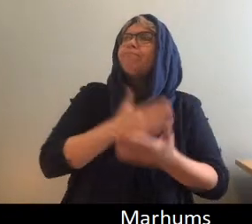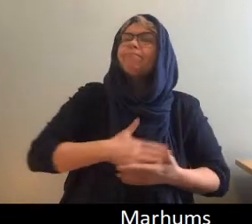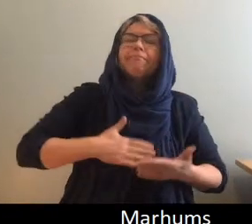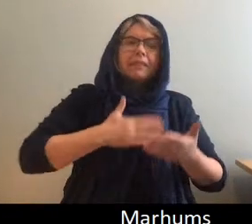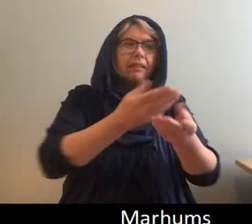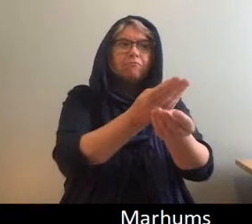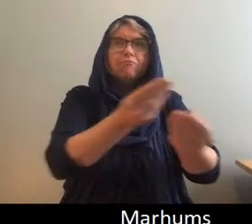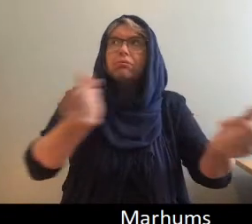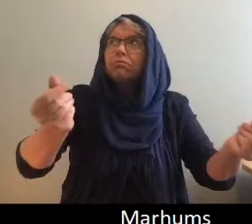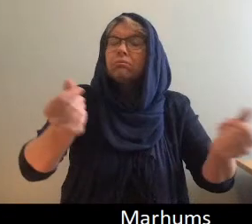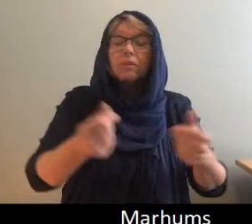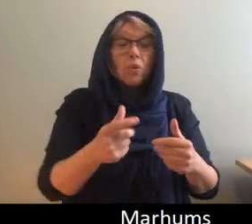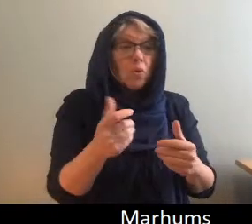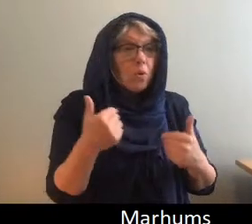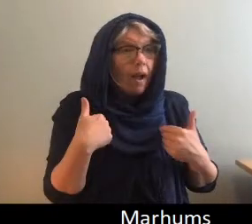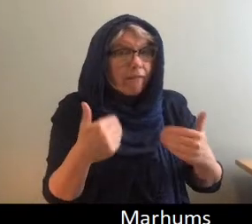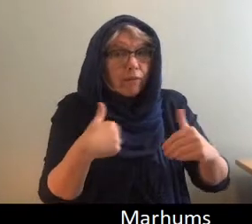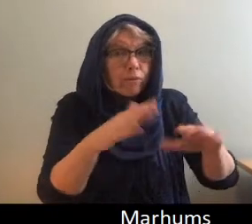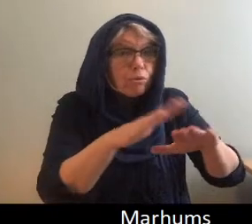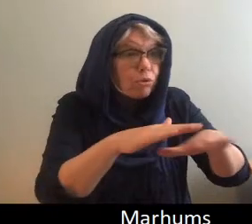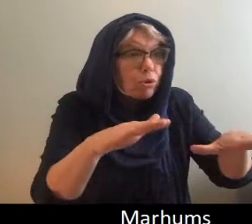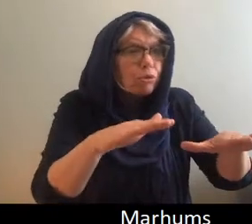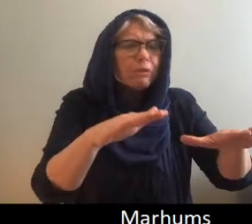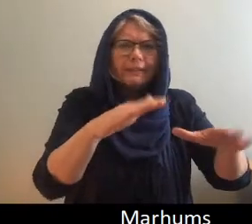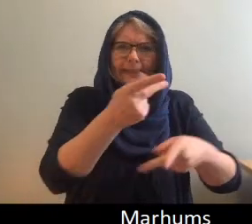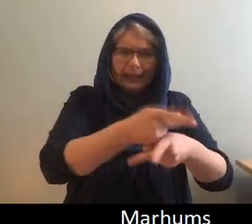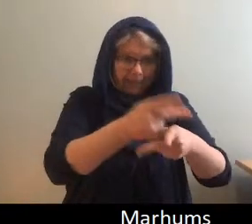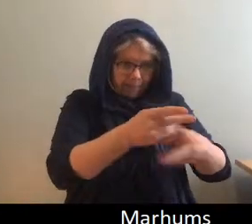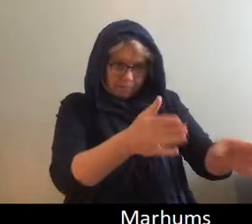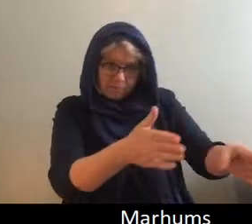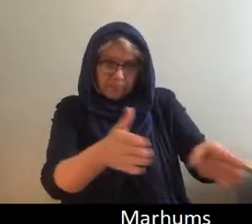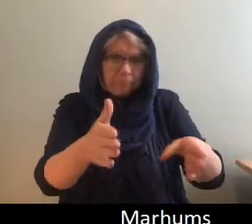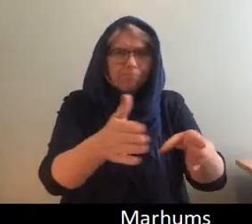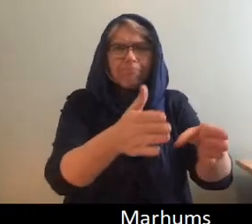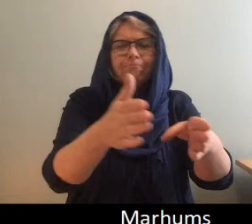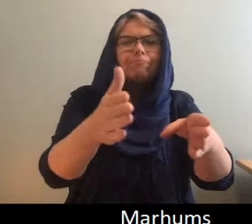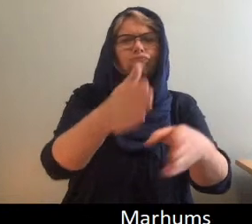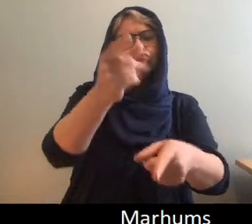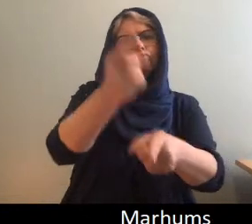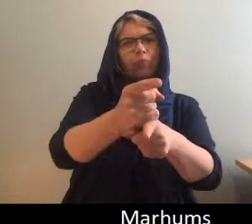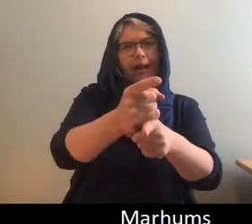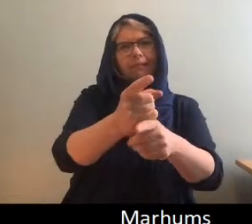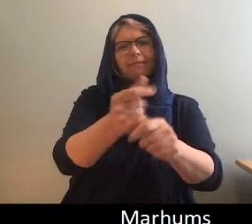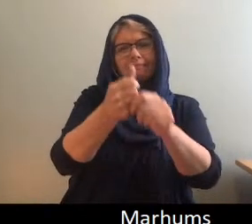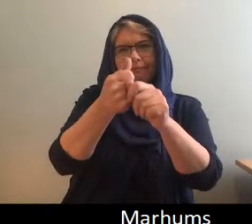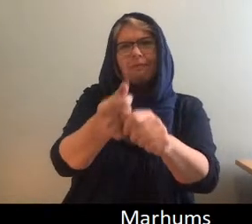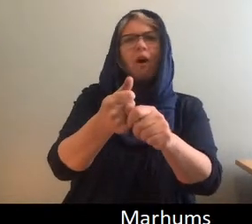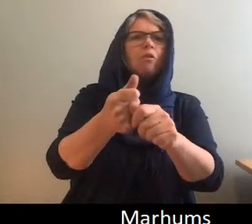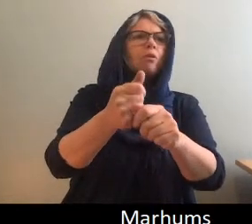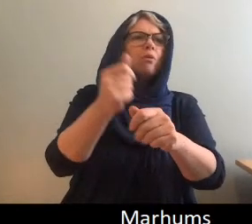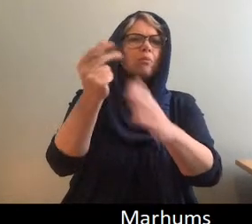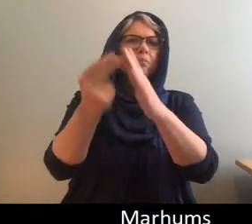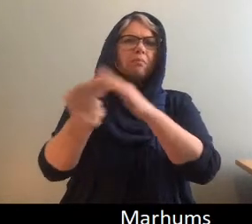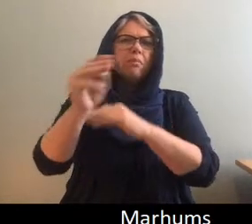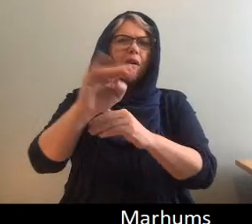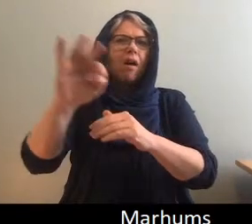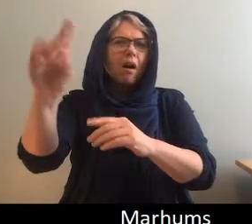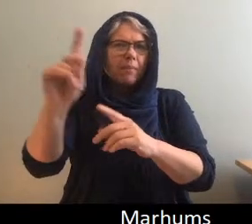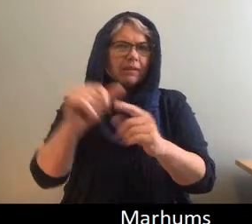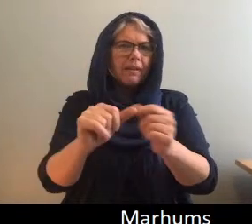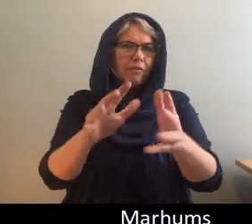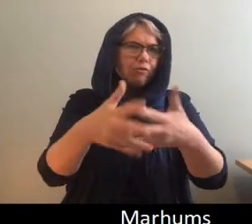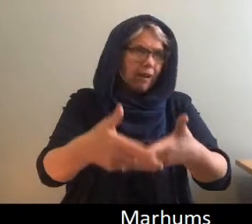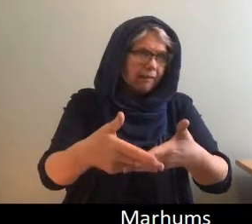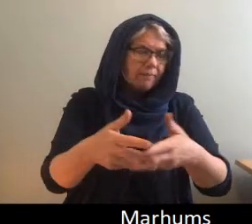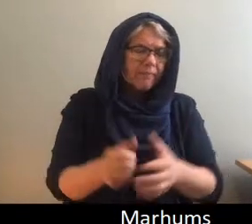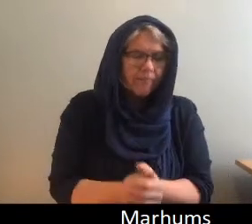and Islam. O Allah, we ask you to return our imam, Imam Al-Hujja. In these nights, we pray for the imam's reappearance quickly, and we pray that we